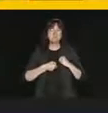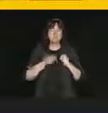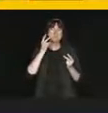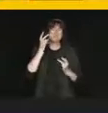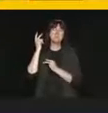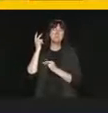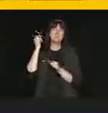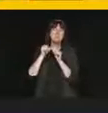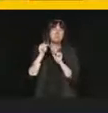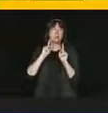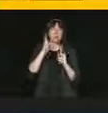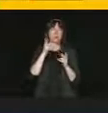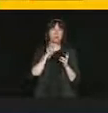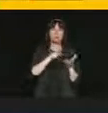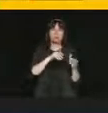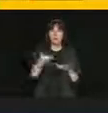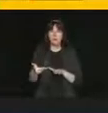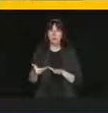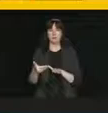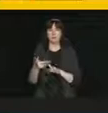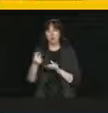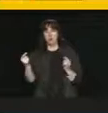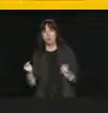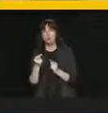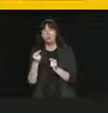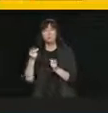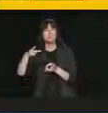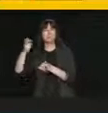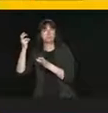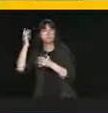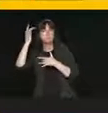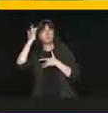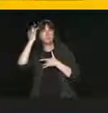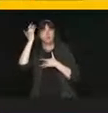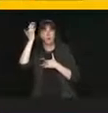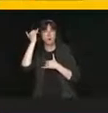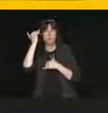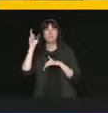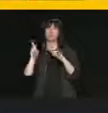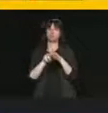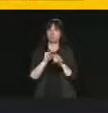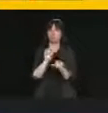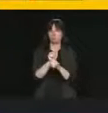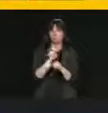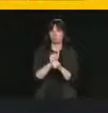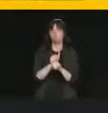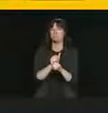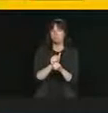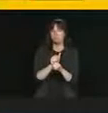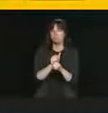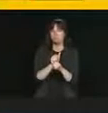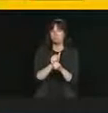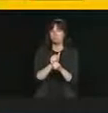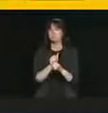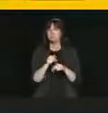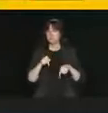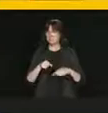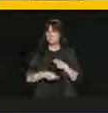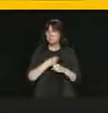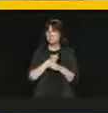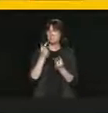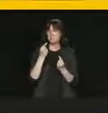who lost their lives, who were injured, or who fell ill as they did their job. And this year, we are